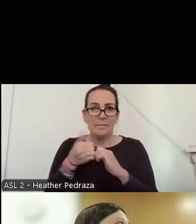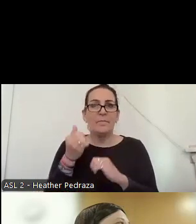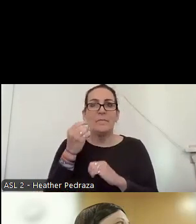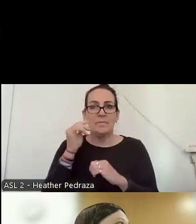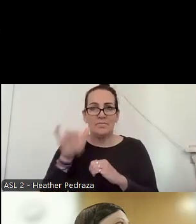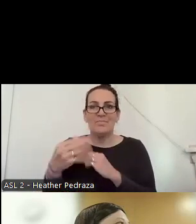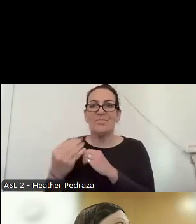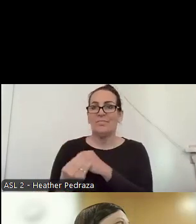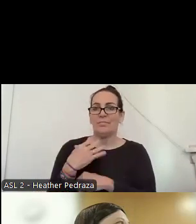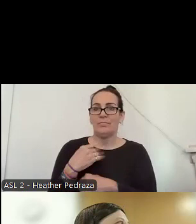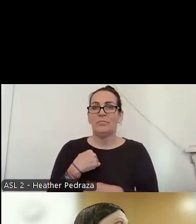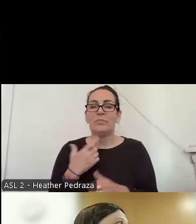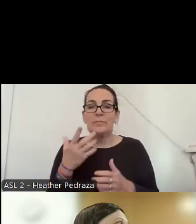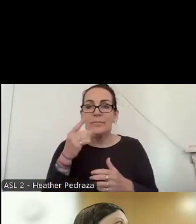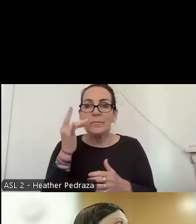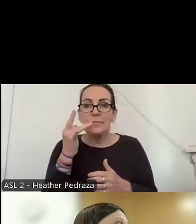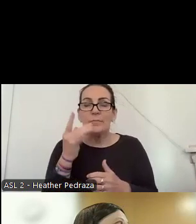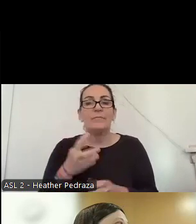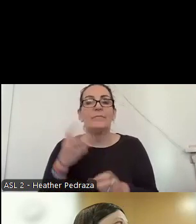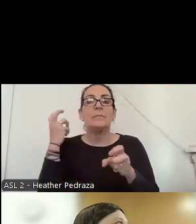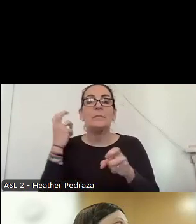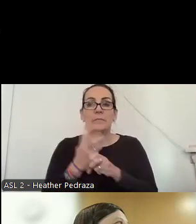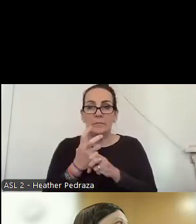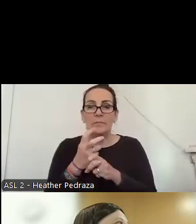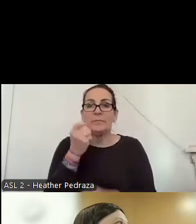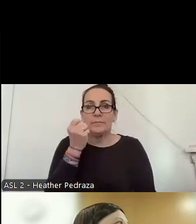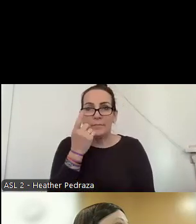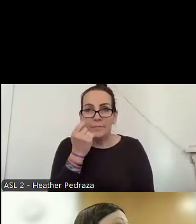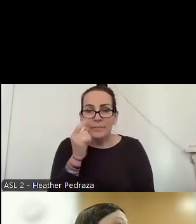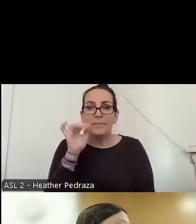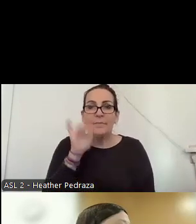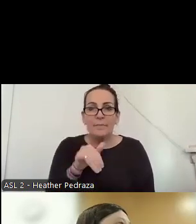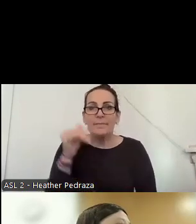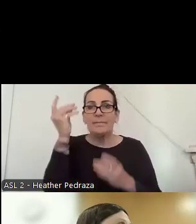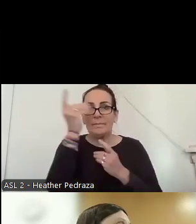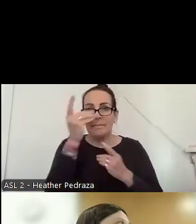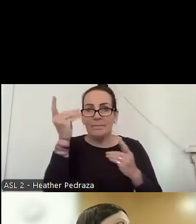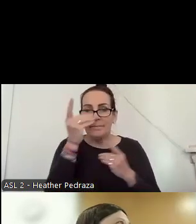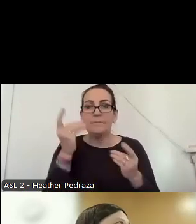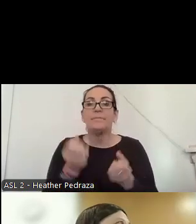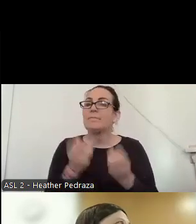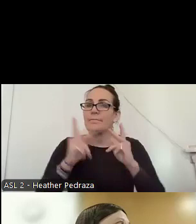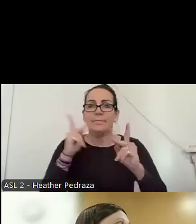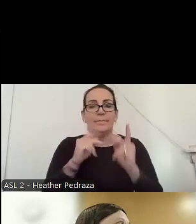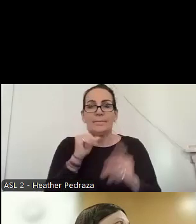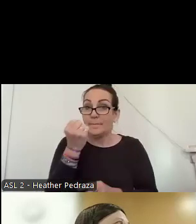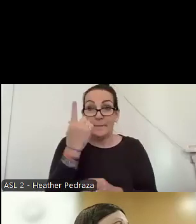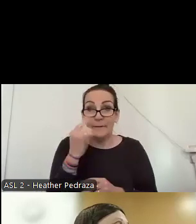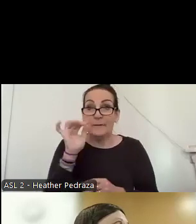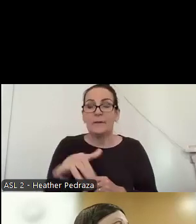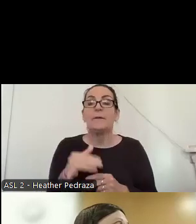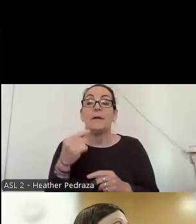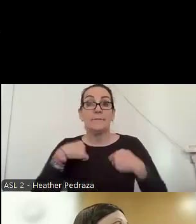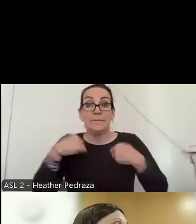because it's so hard to understand the disease, and many people don't. And so I'm here